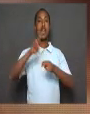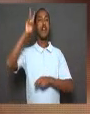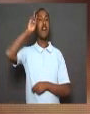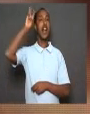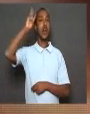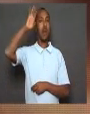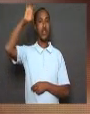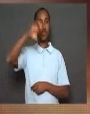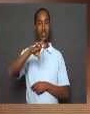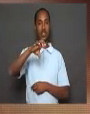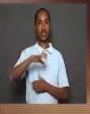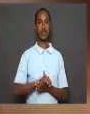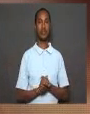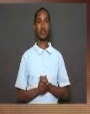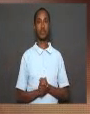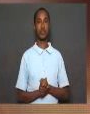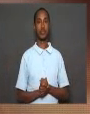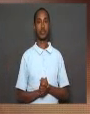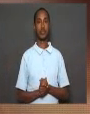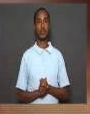der Waals forces.